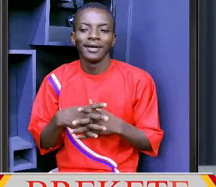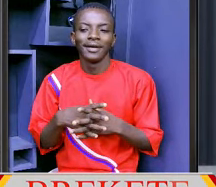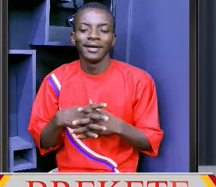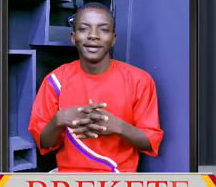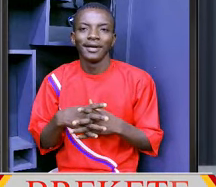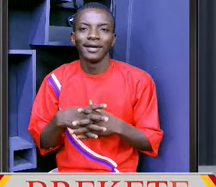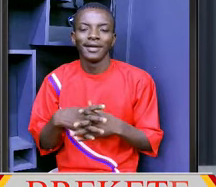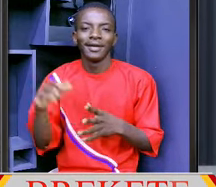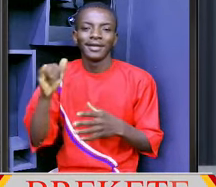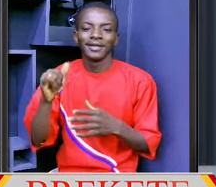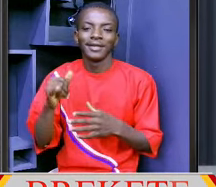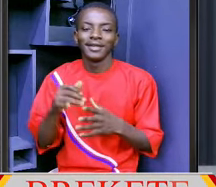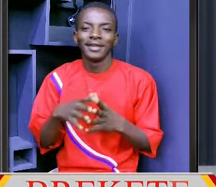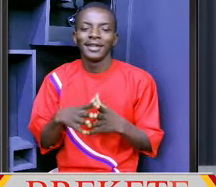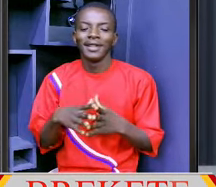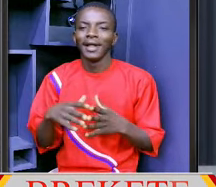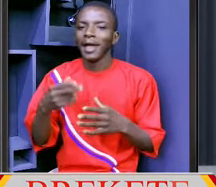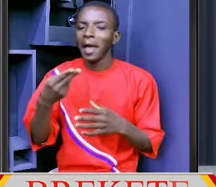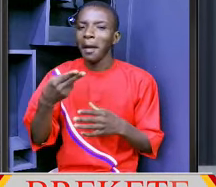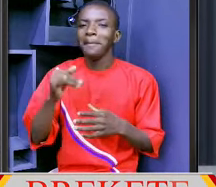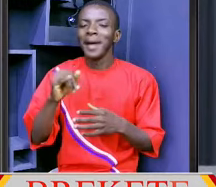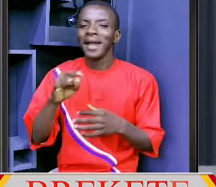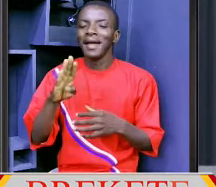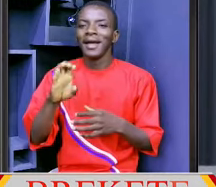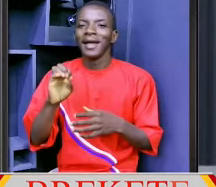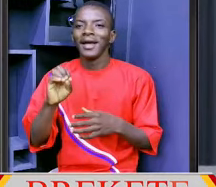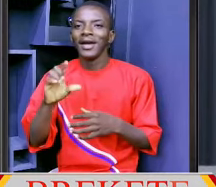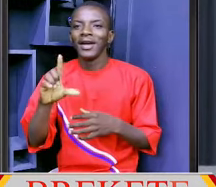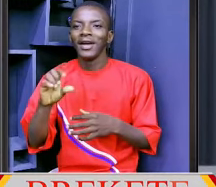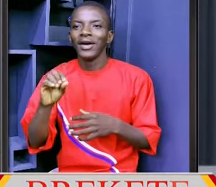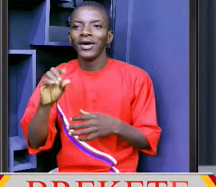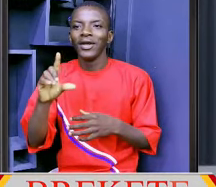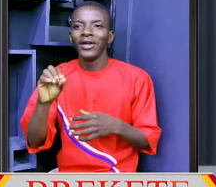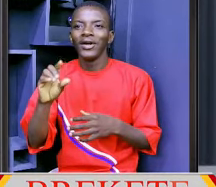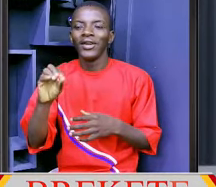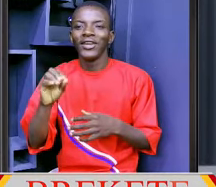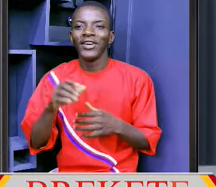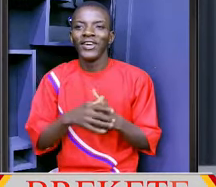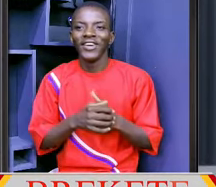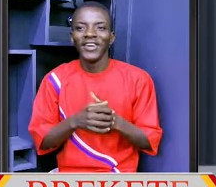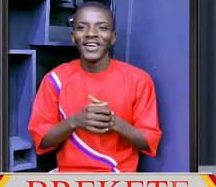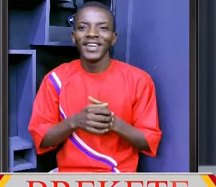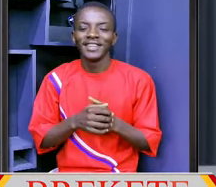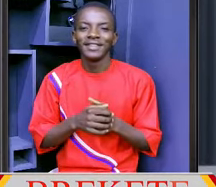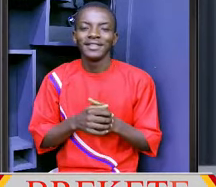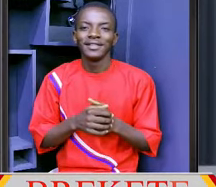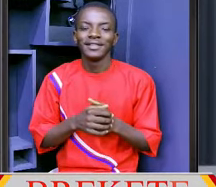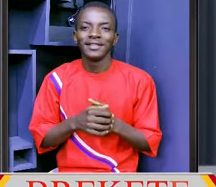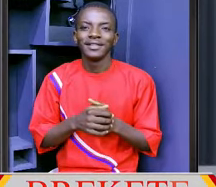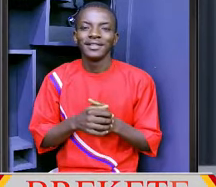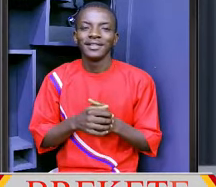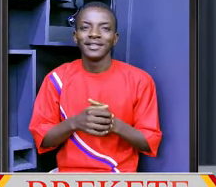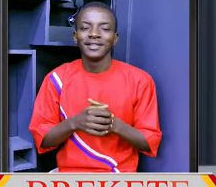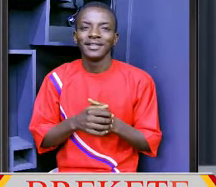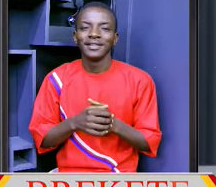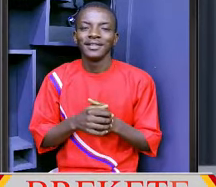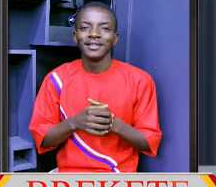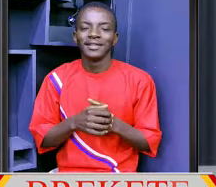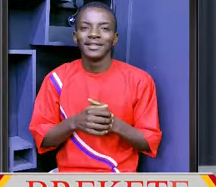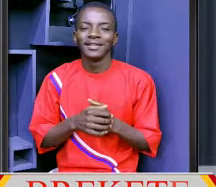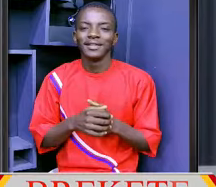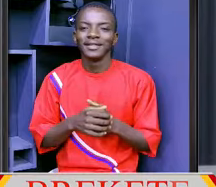them? Yes. Hembe Lembe. Oh, no. Why they know?